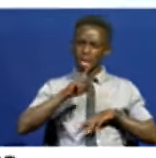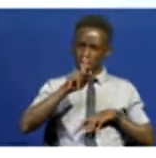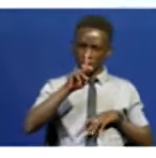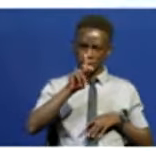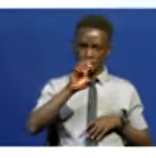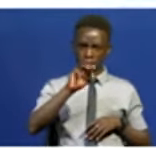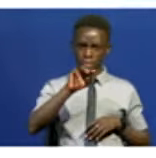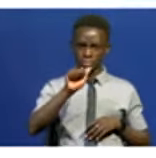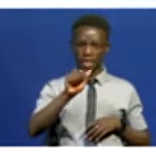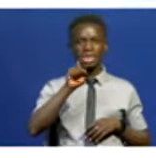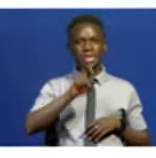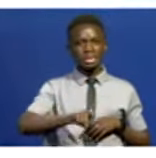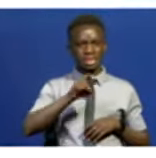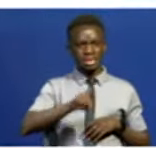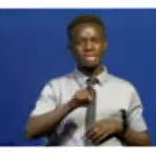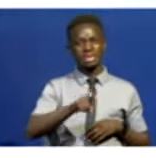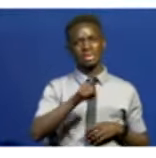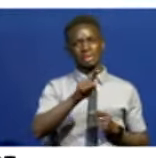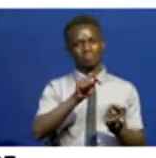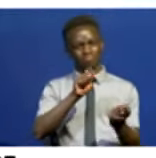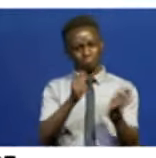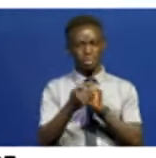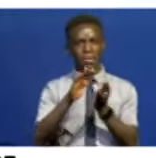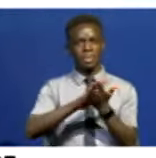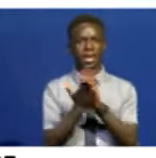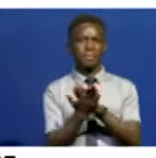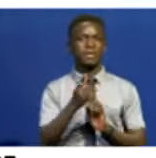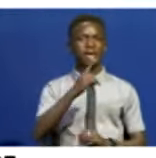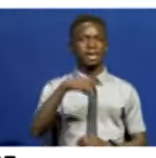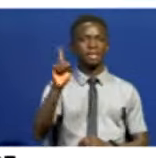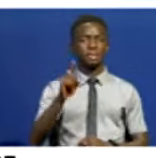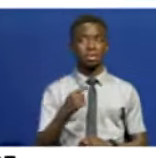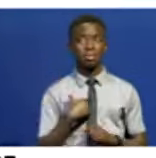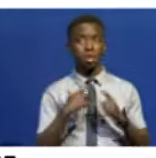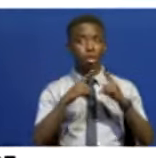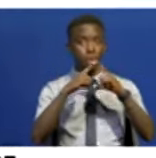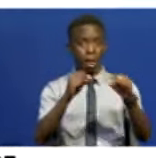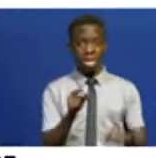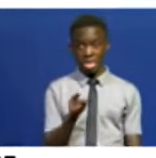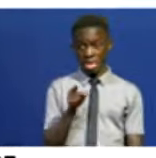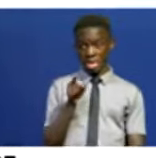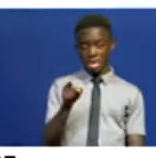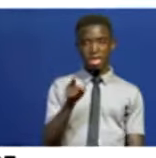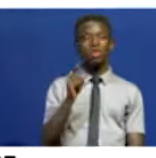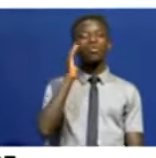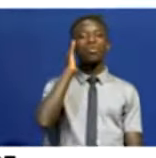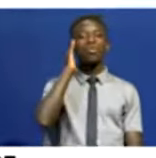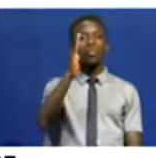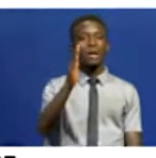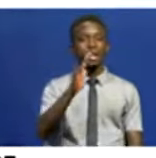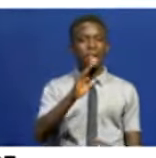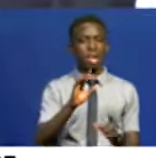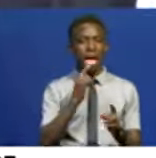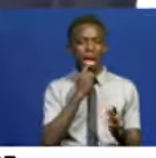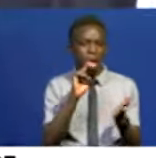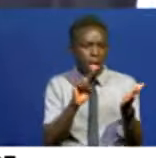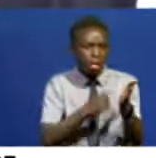to promise you that it's not going to be a one-off. That is going to be the tradition of Kenya going